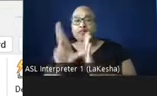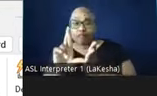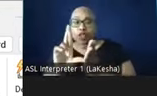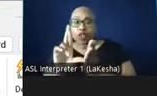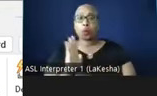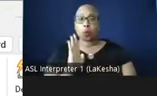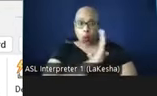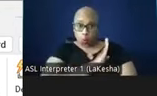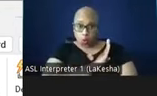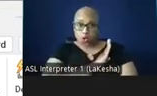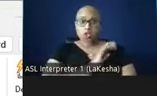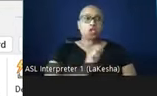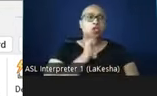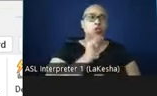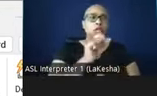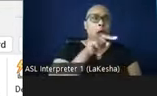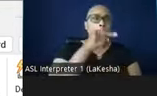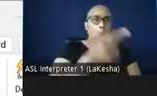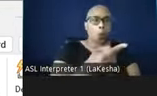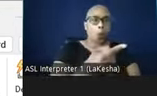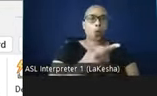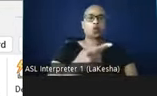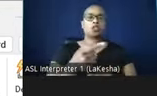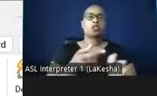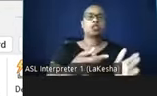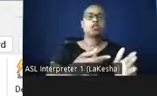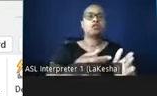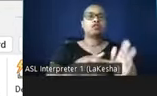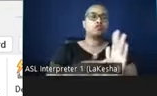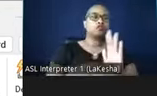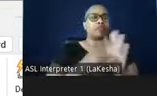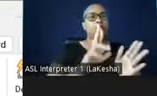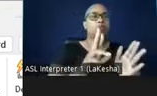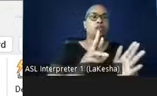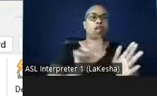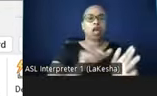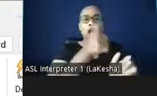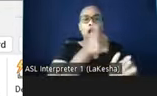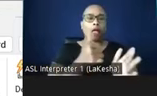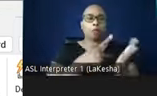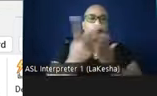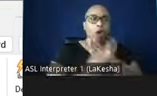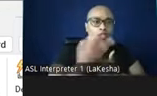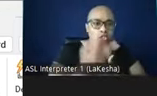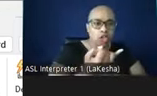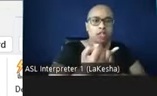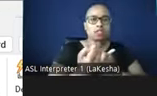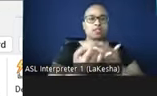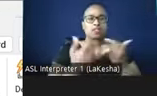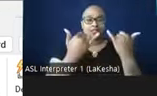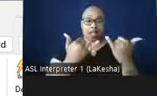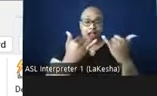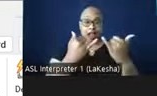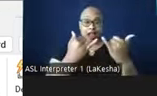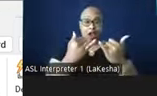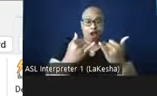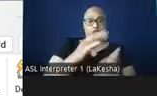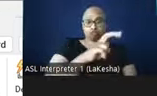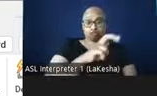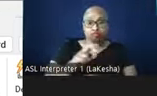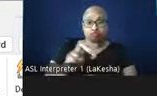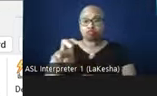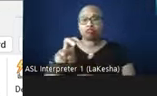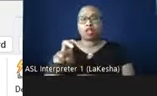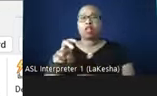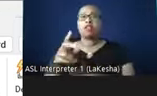reviewing projects at schematic design that were already baked, already way out of the gate, now the Investment Review Board wanted to